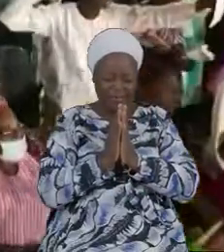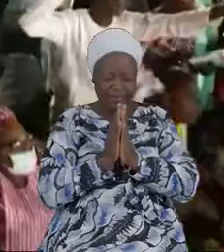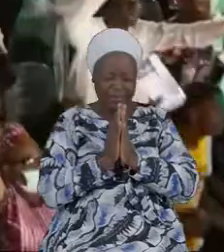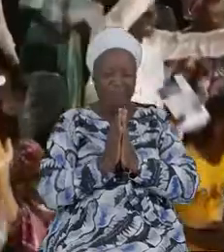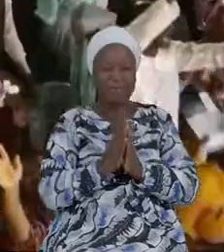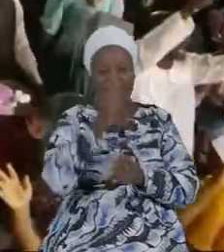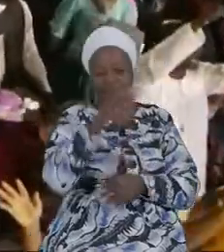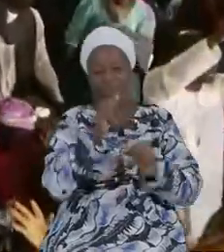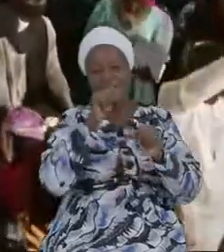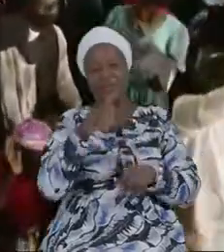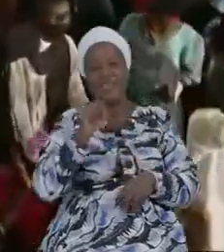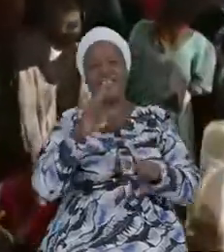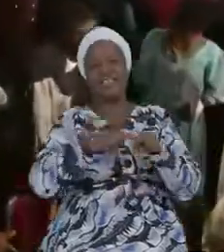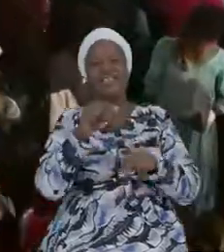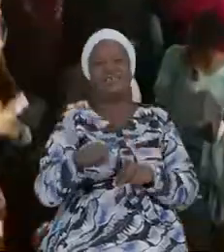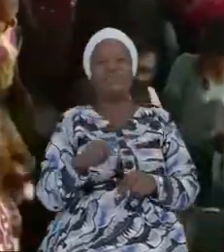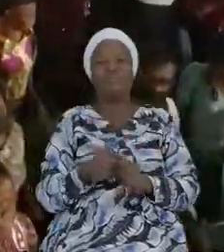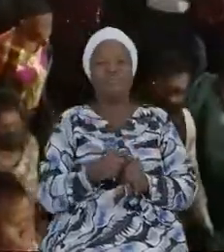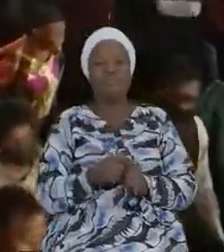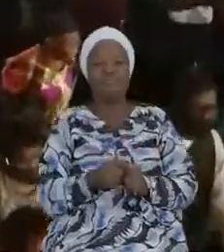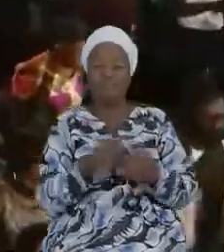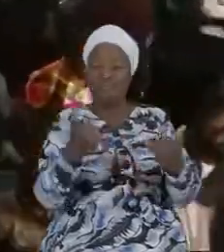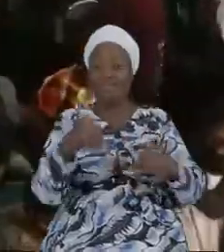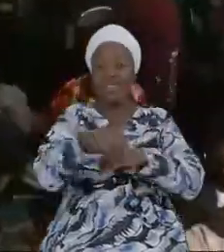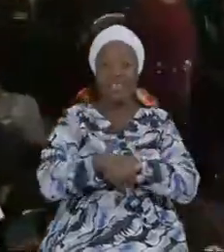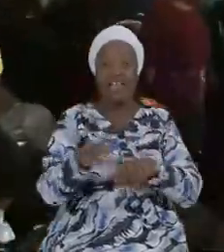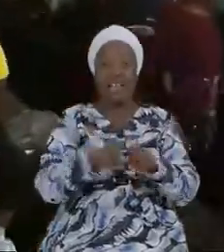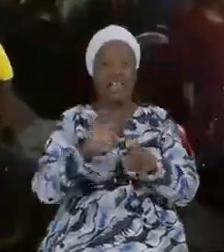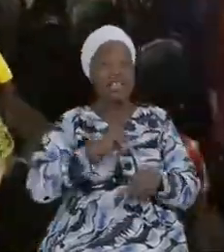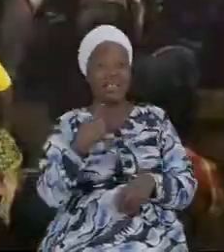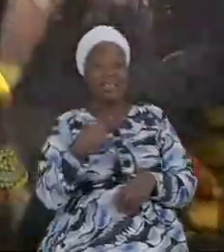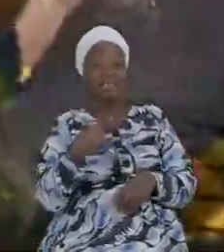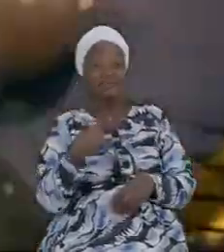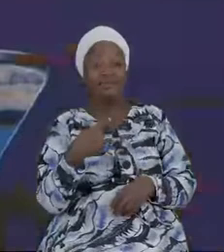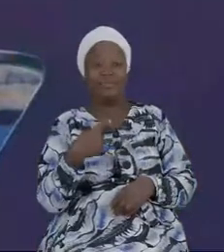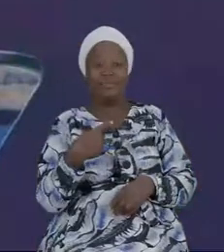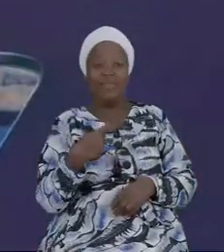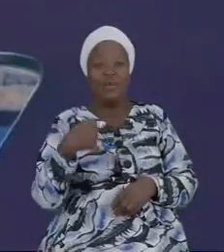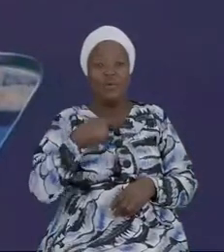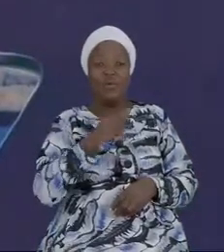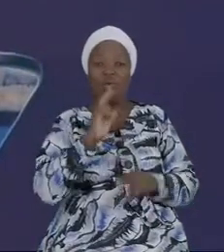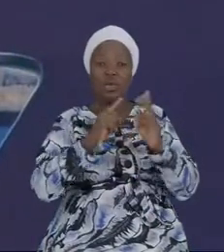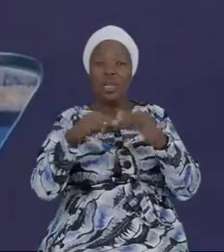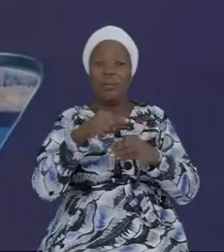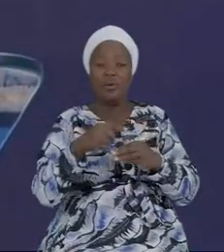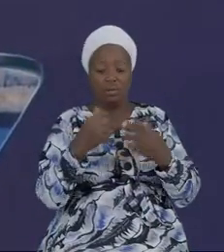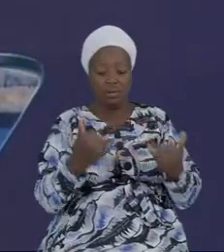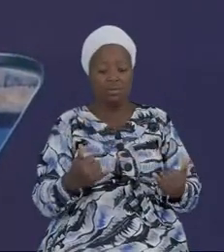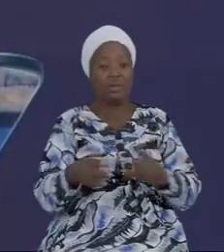God bless you. You can sit down. Tonight, as I said, we're talking about